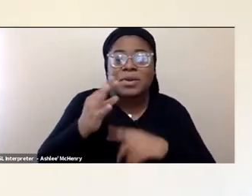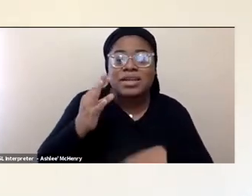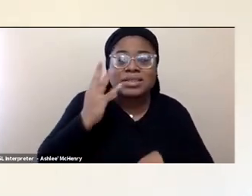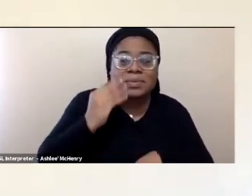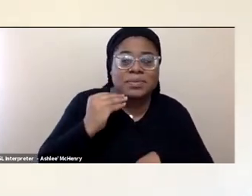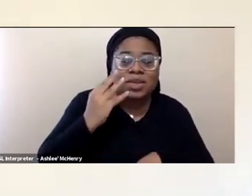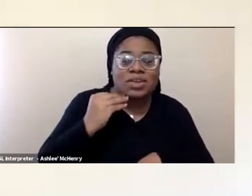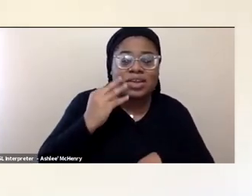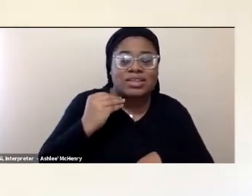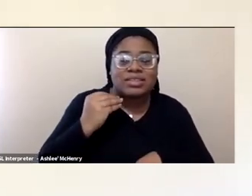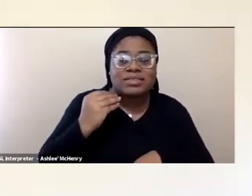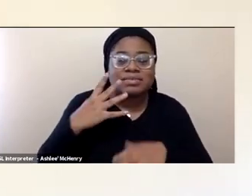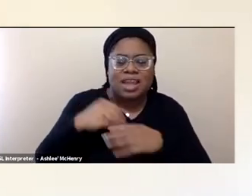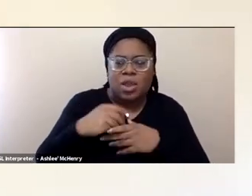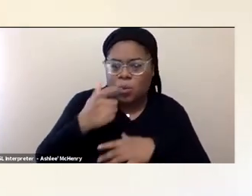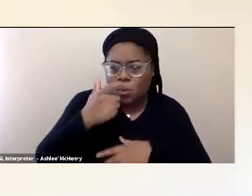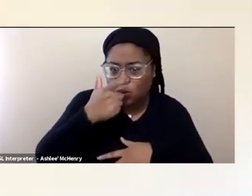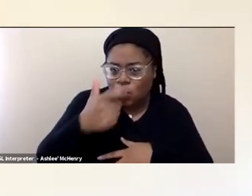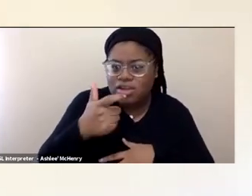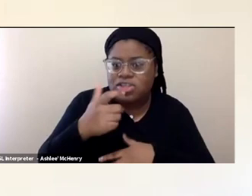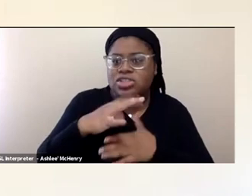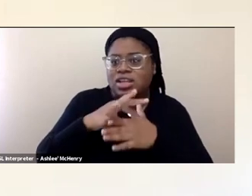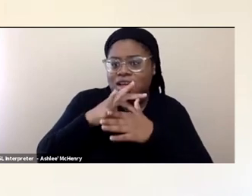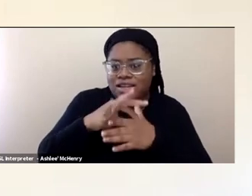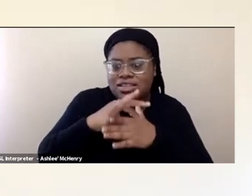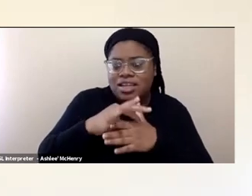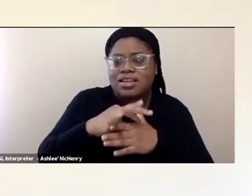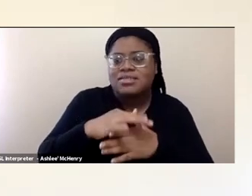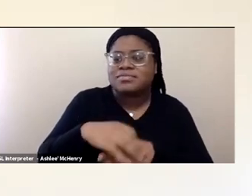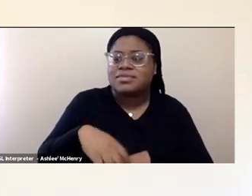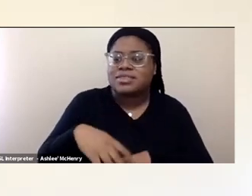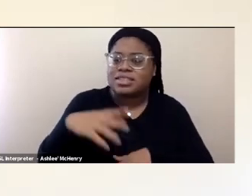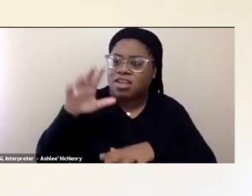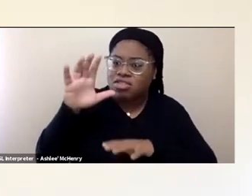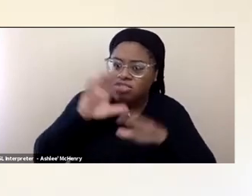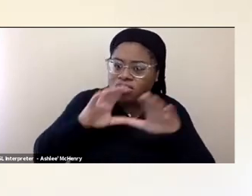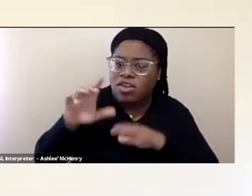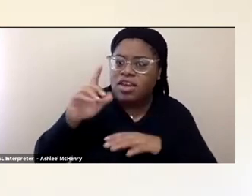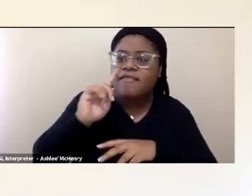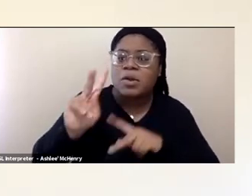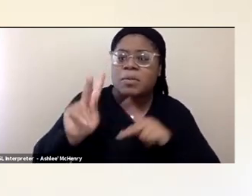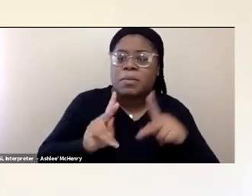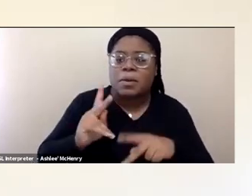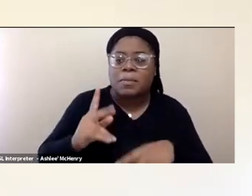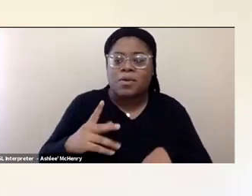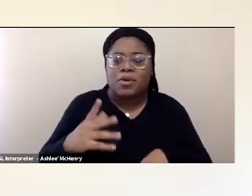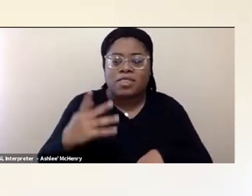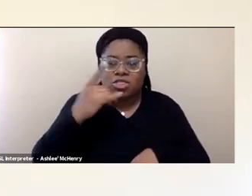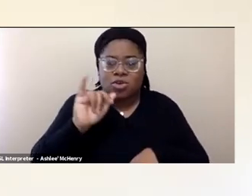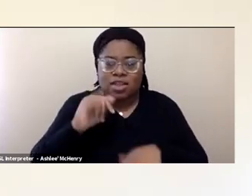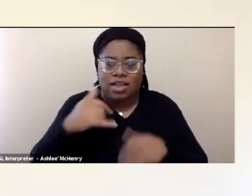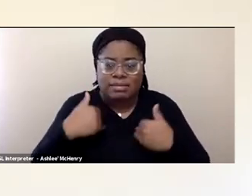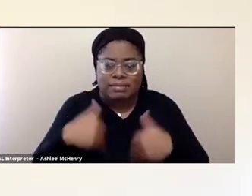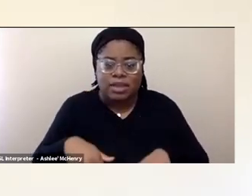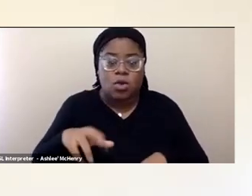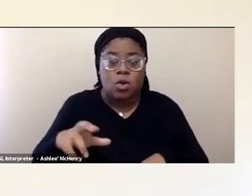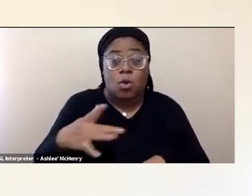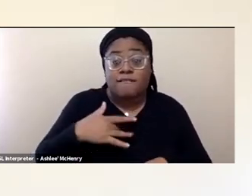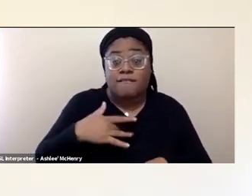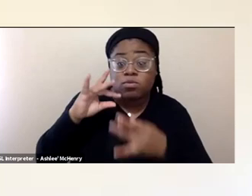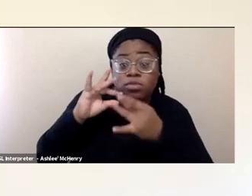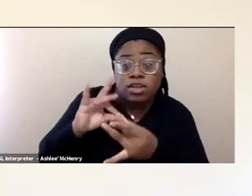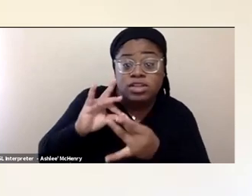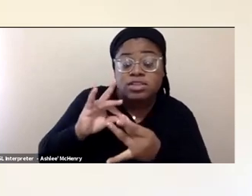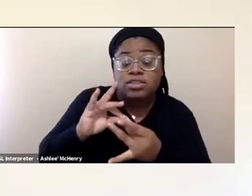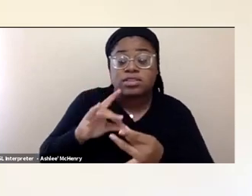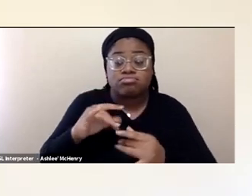in watching content and looking for people that I saw that looked like me or that I felt like I related to or